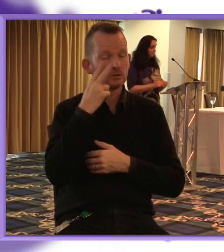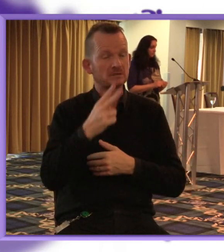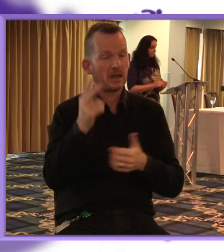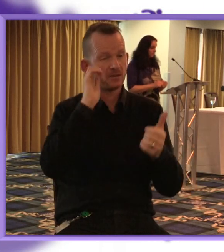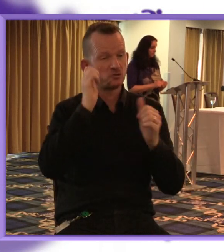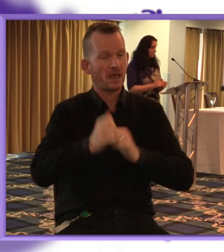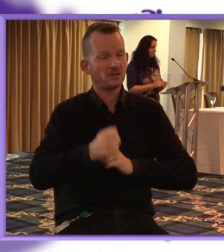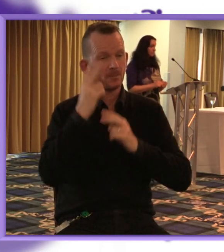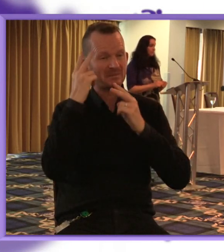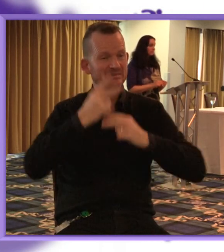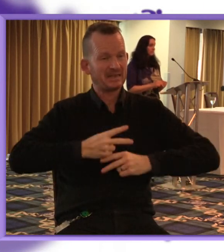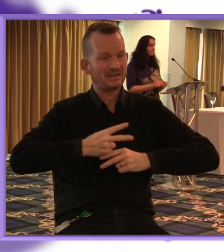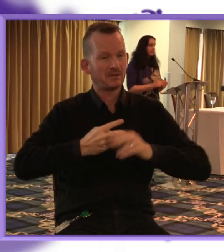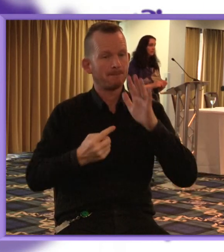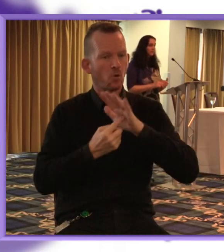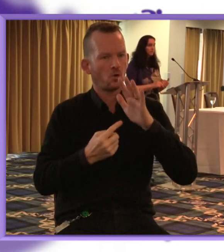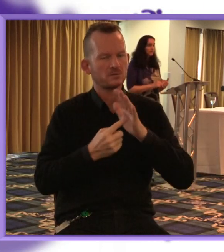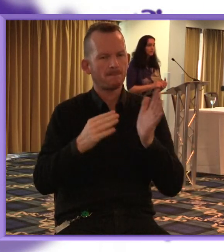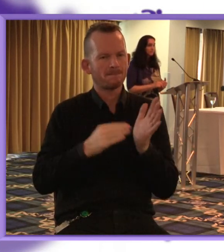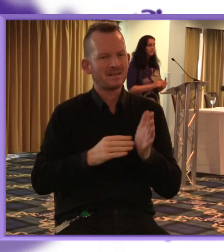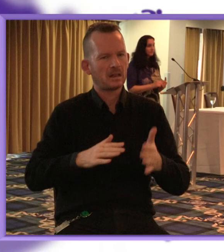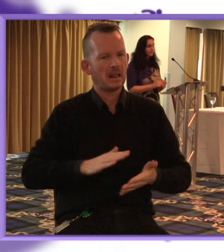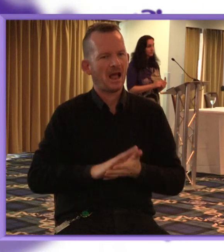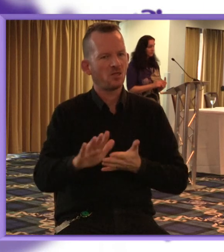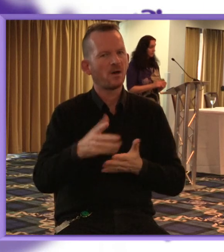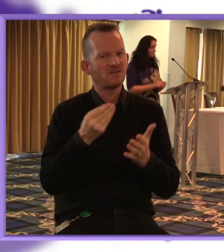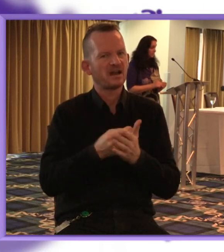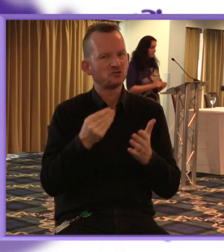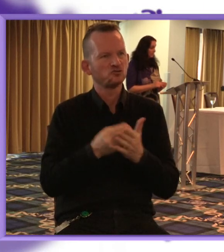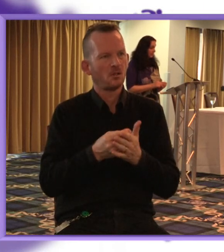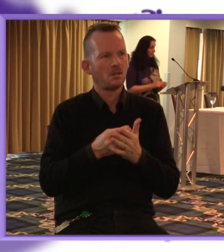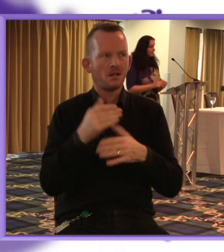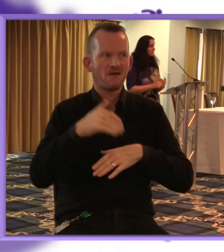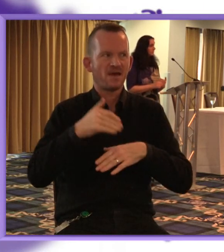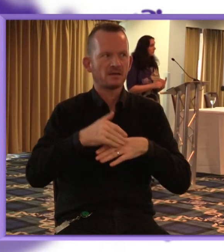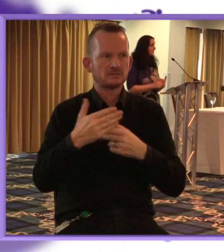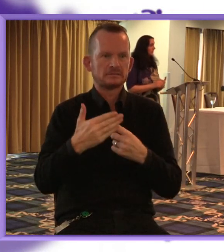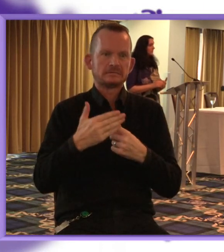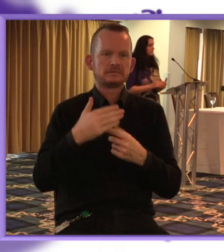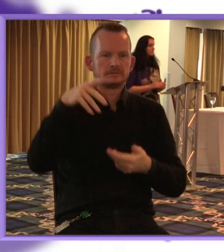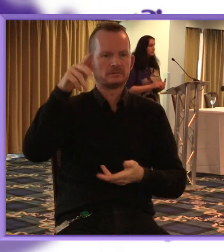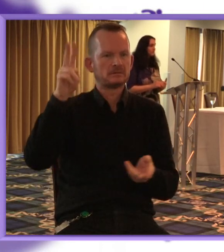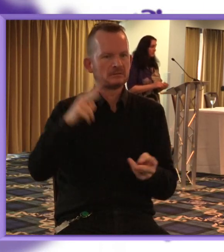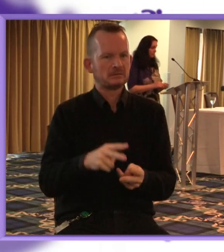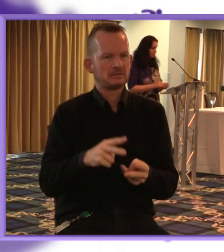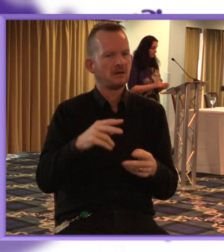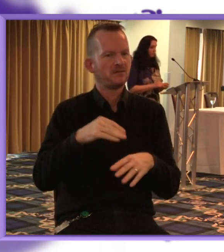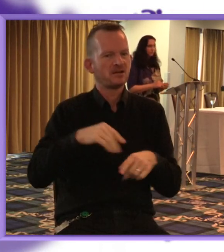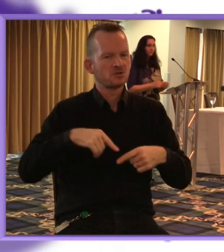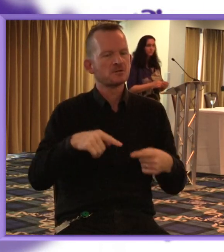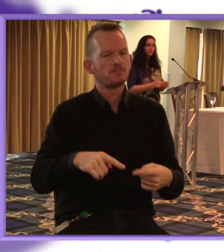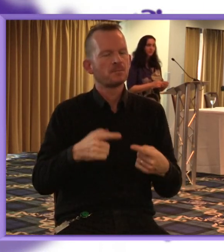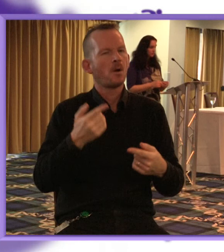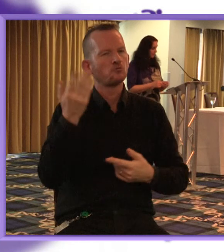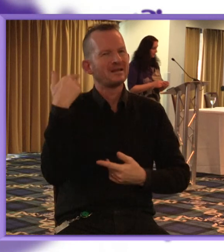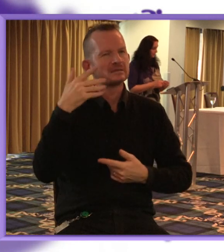perceived importance of mental health, but the financial squeeze still goes on. And I think there's some recent statistics which I came across which I